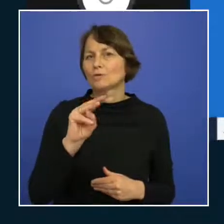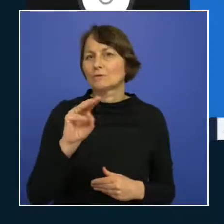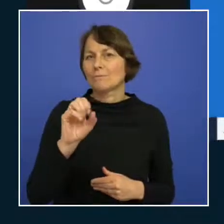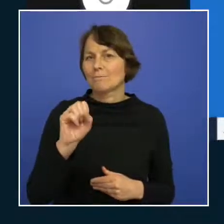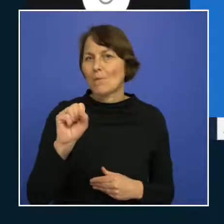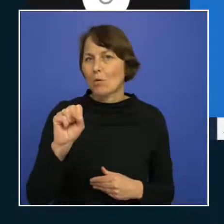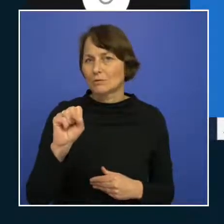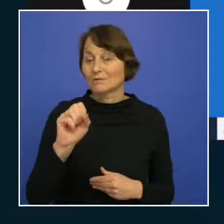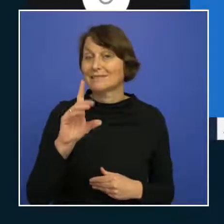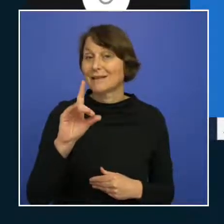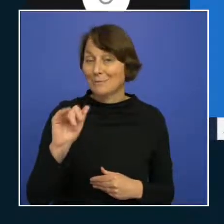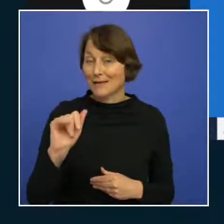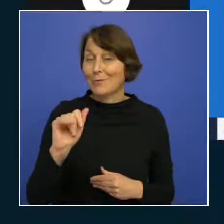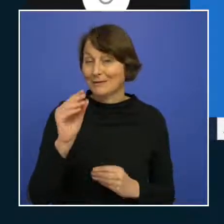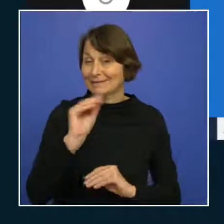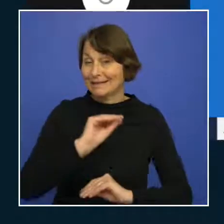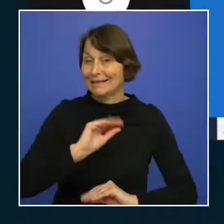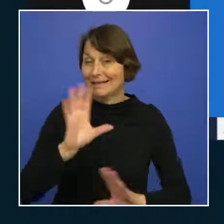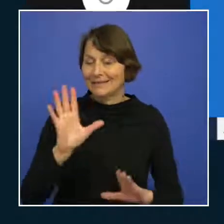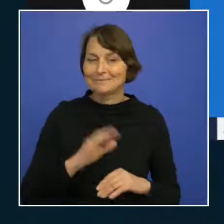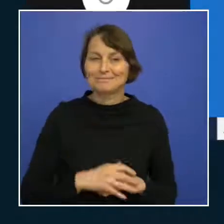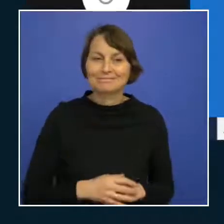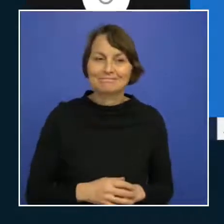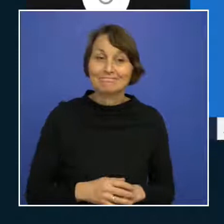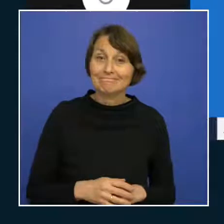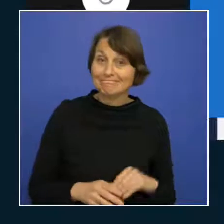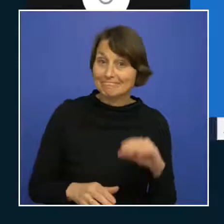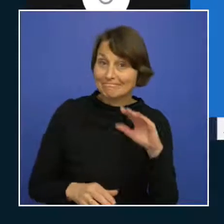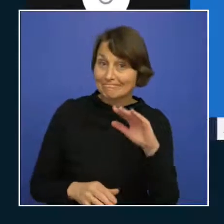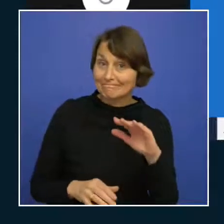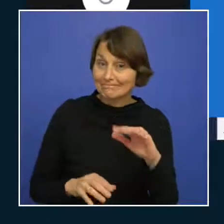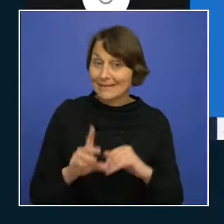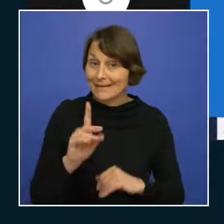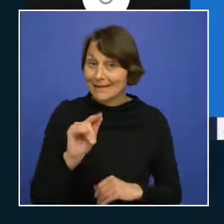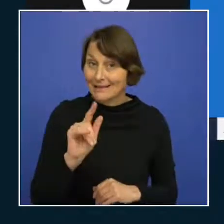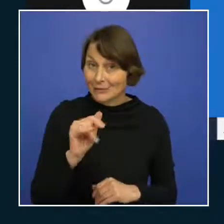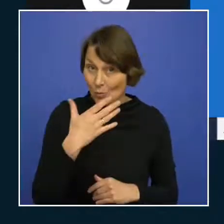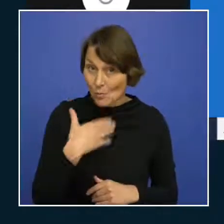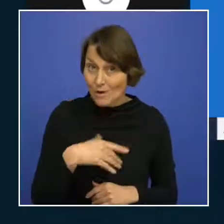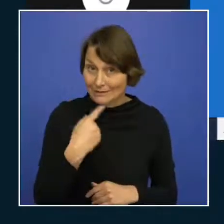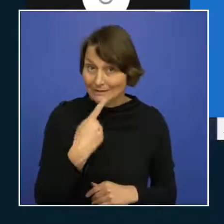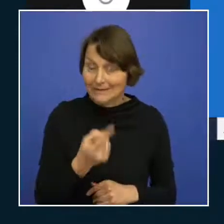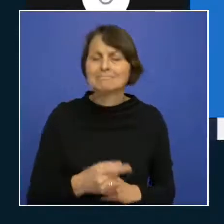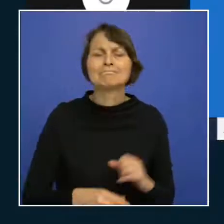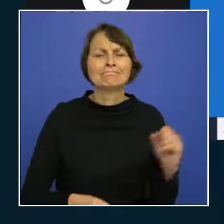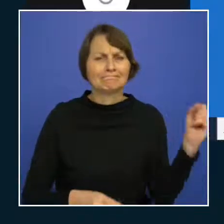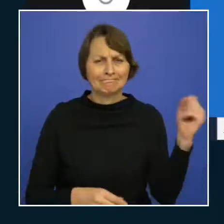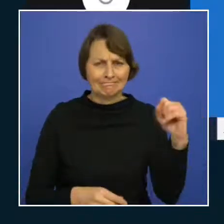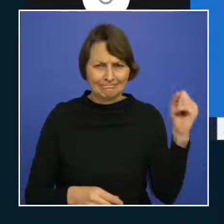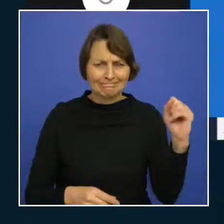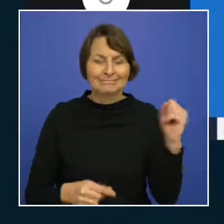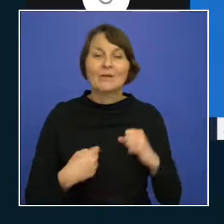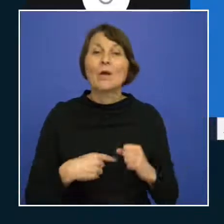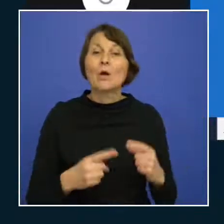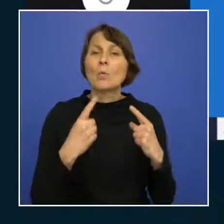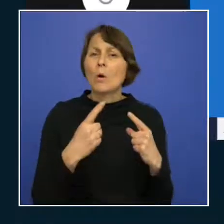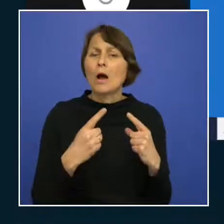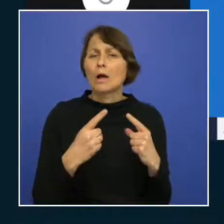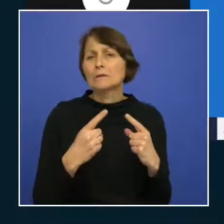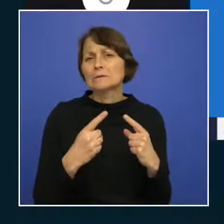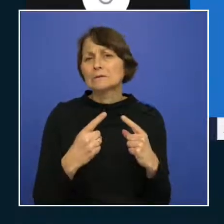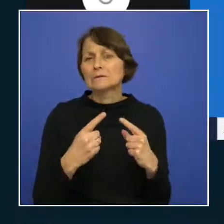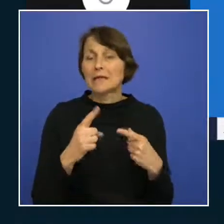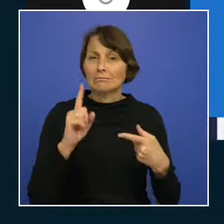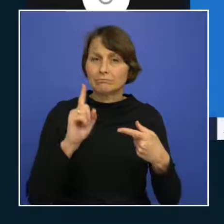your end? Yeah, sure. We talked extensively about it, but just to highlight the main points, number one